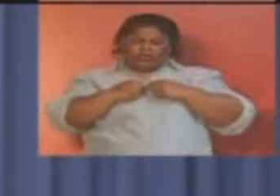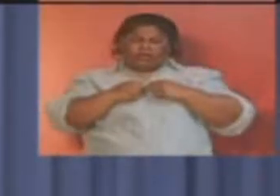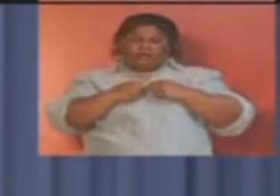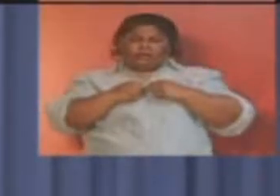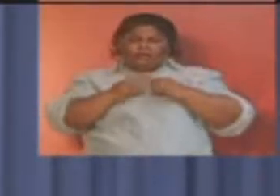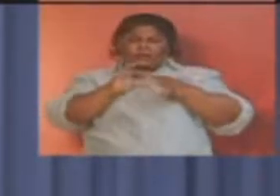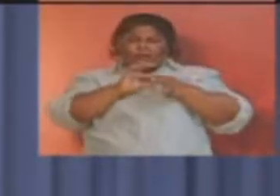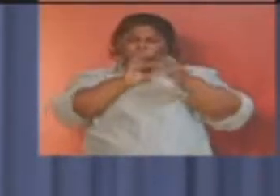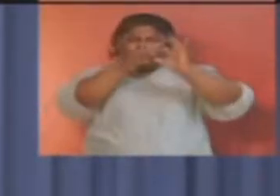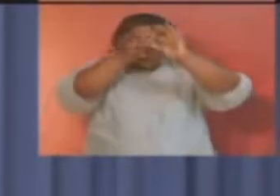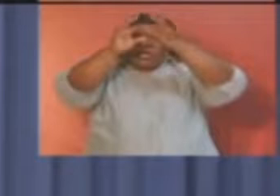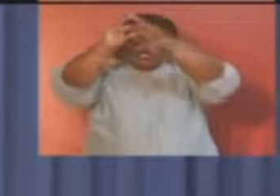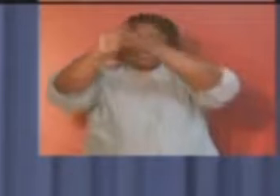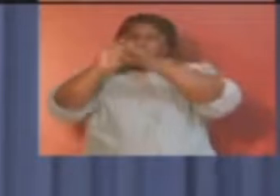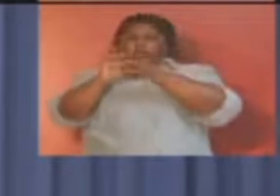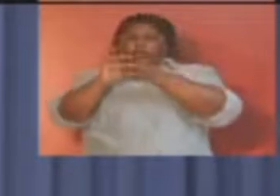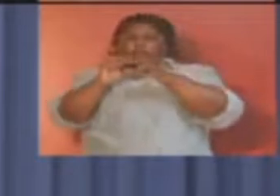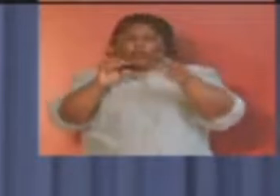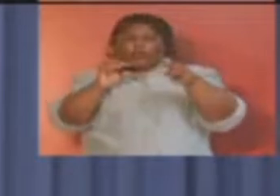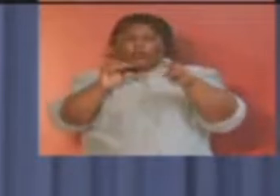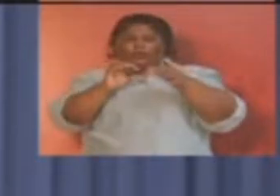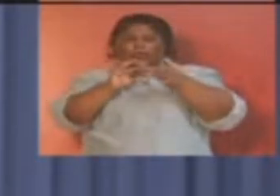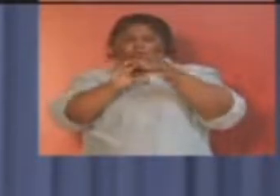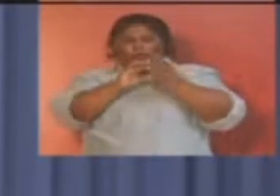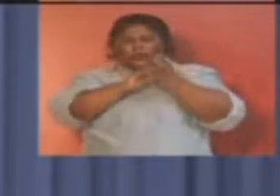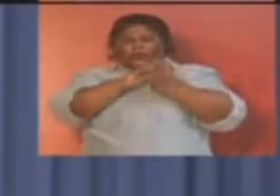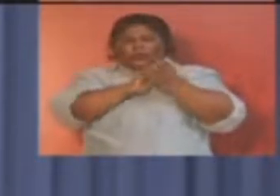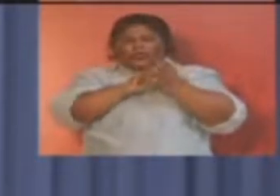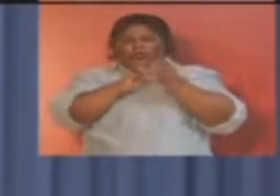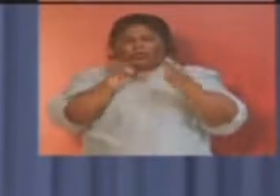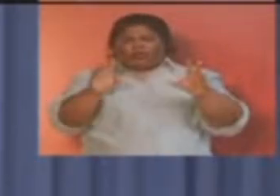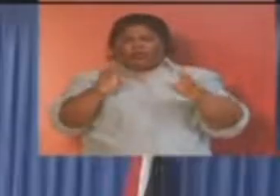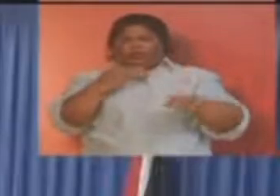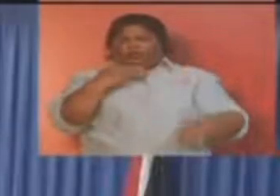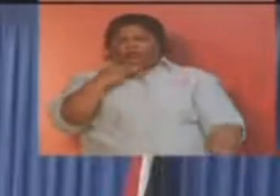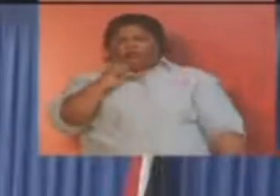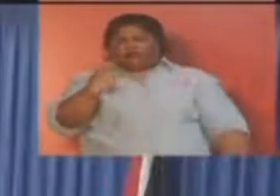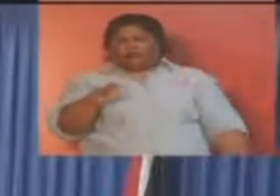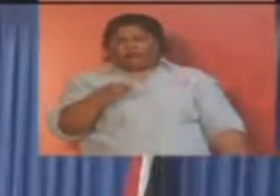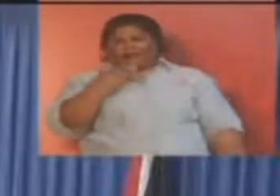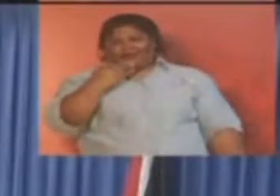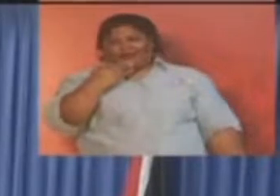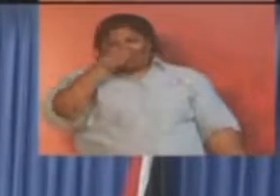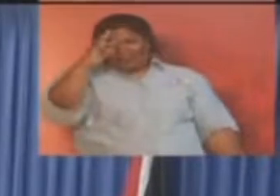are. Thank you all very much, and we look forward to seeing you again soon.